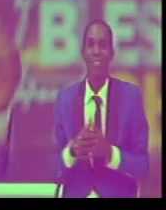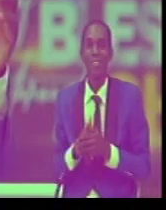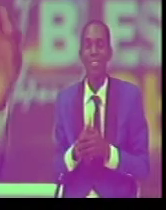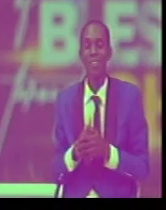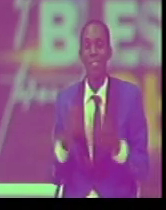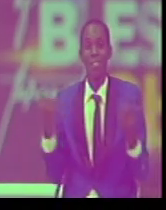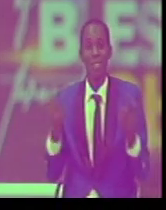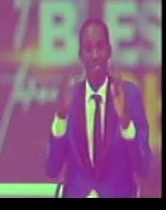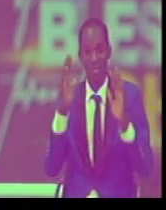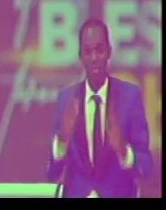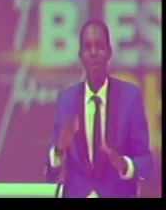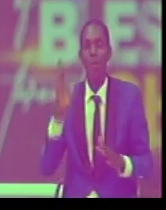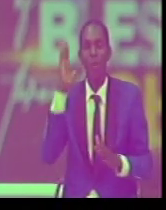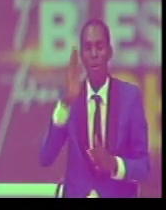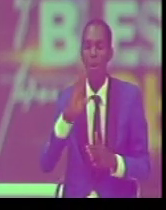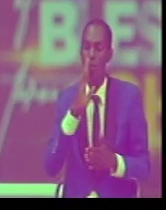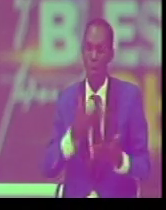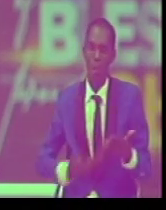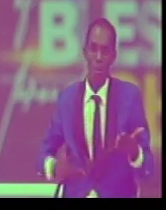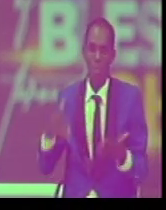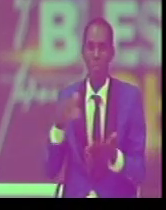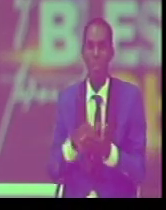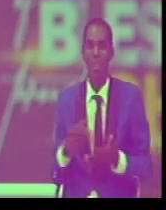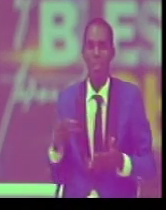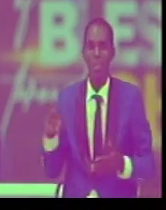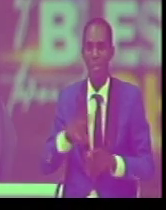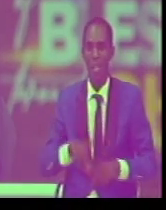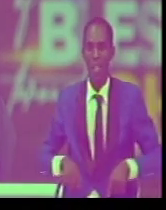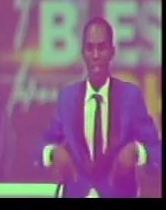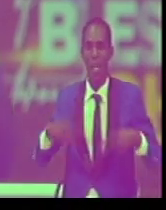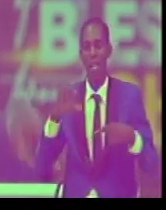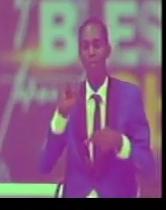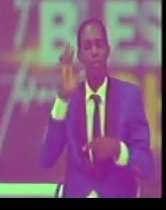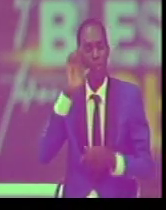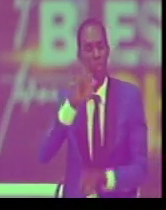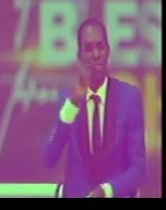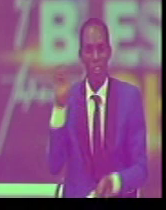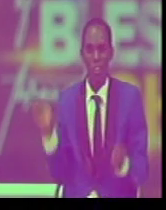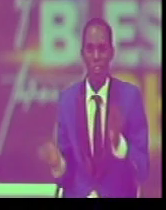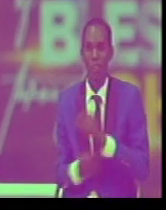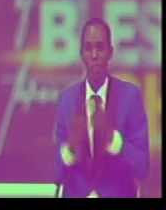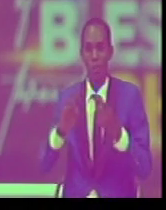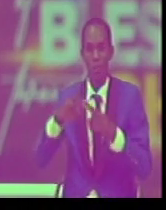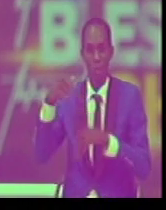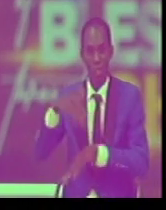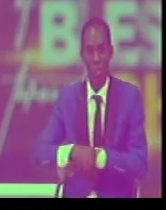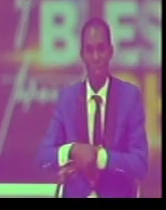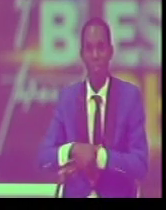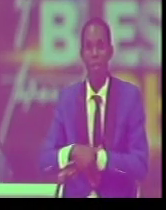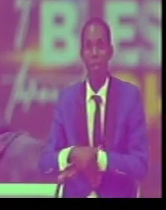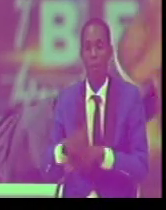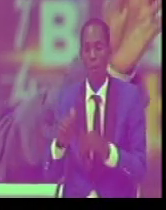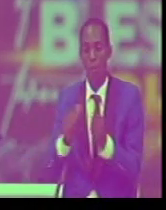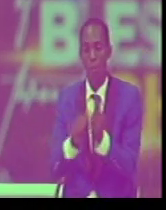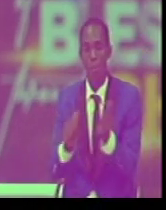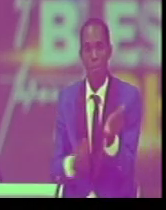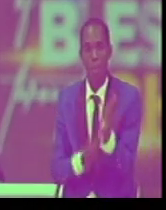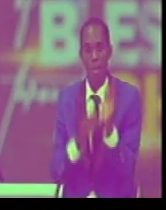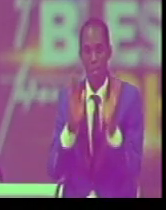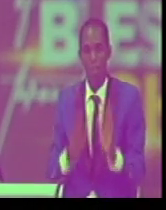Transformation will reign. Sinners will be born again. Their lives will